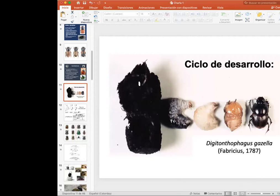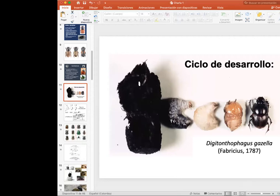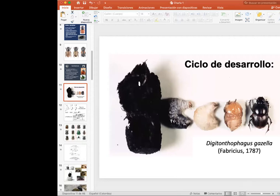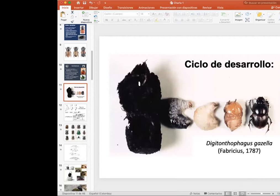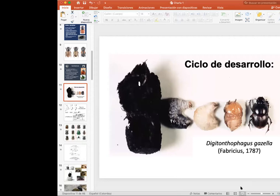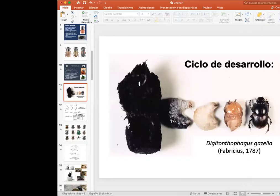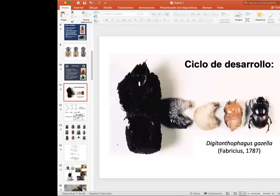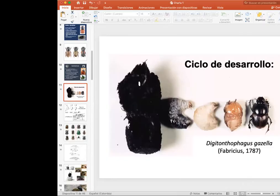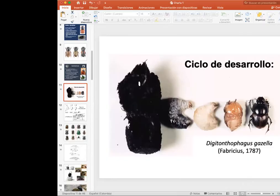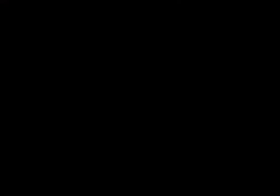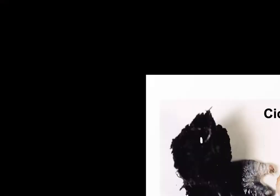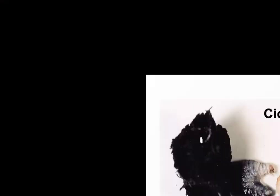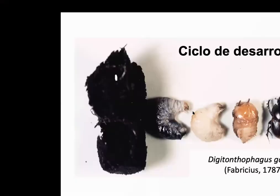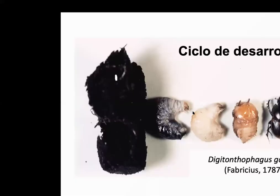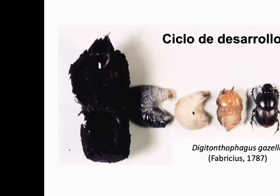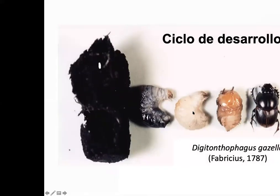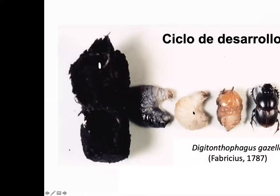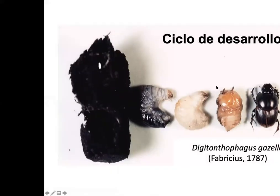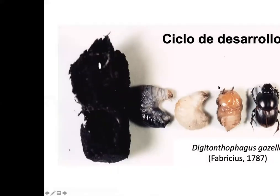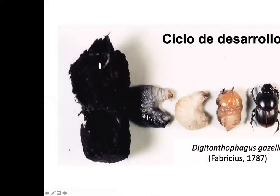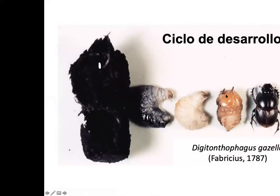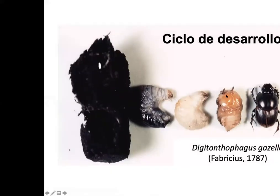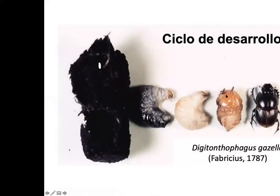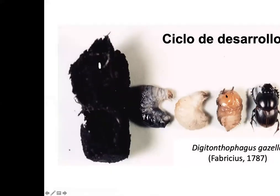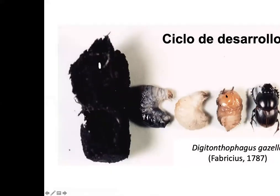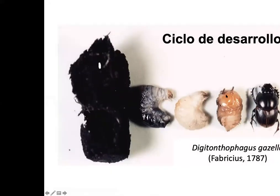do they live? So maybe that can kind of go into this too.